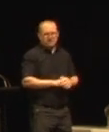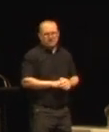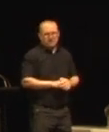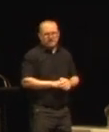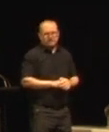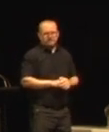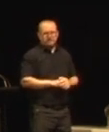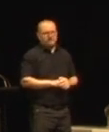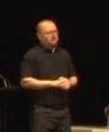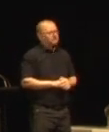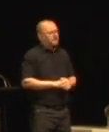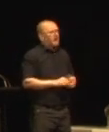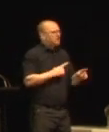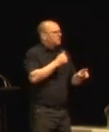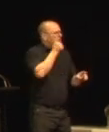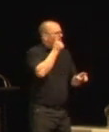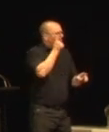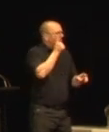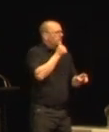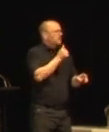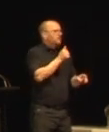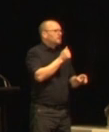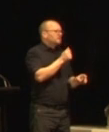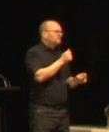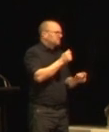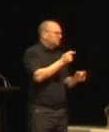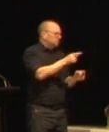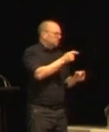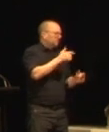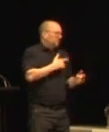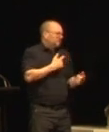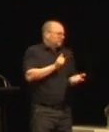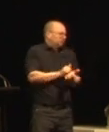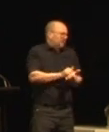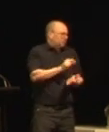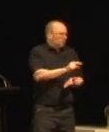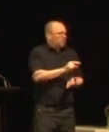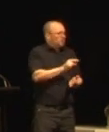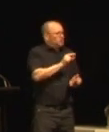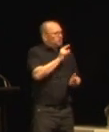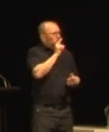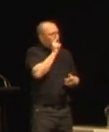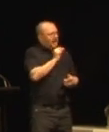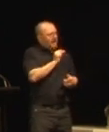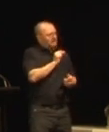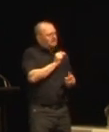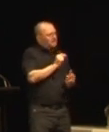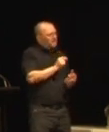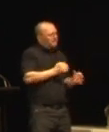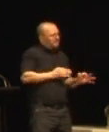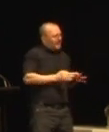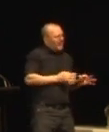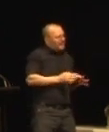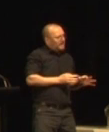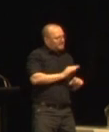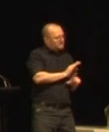design, in the grandest sense of the word, you can design things to be conducive to that kind of body language. I read